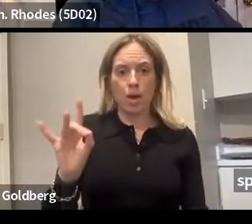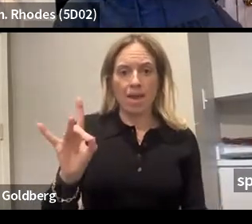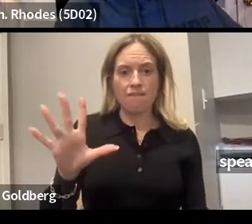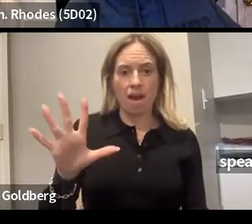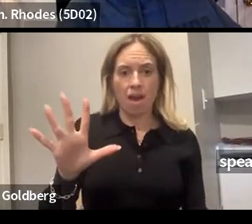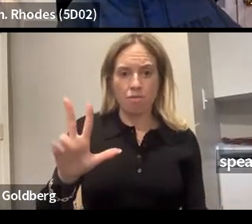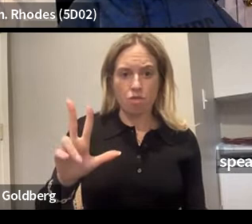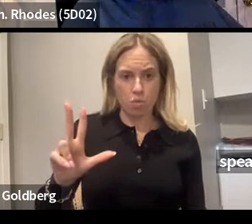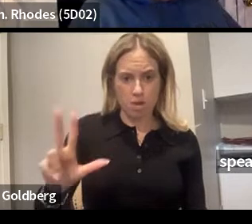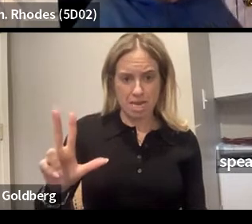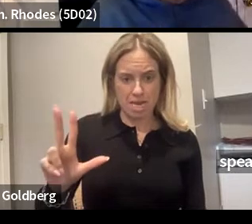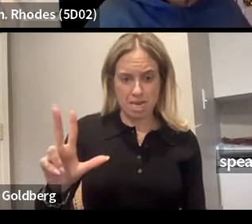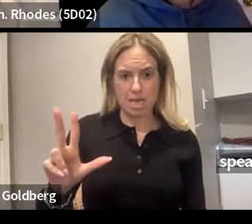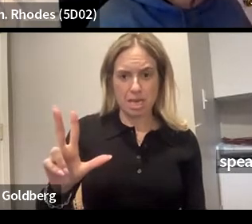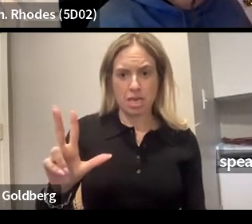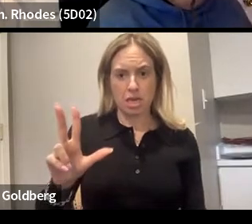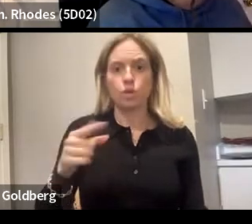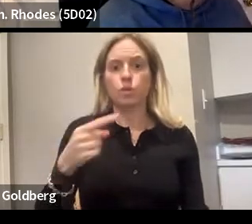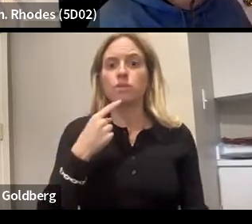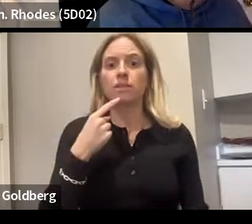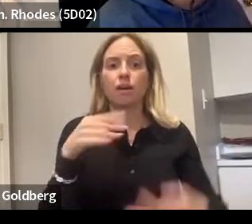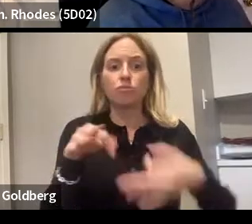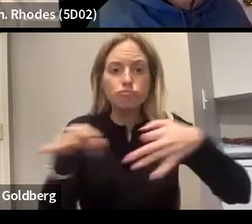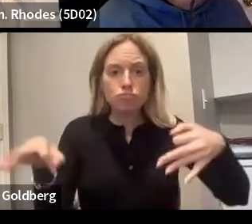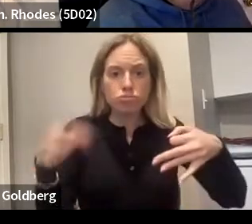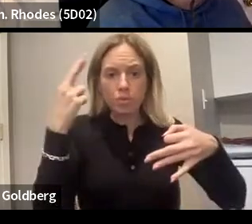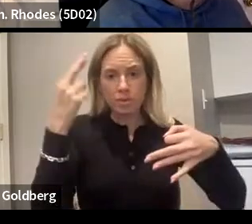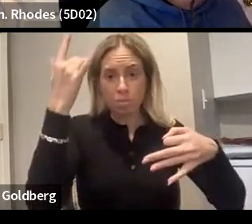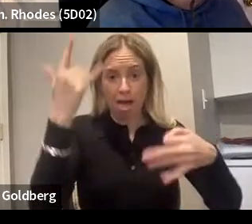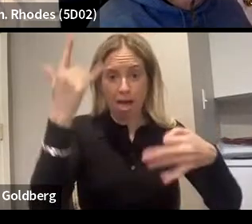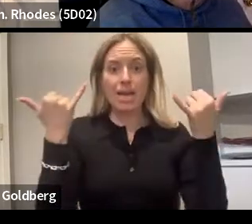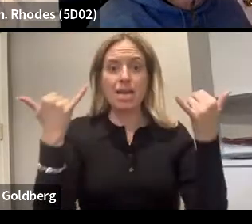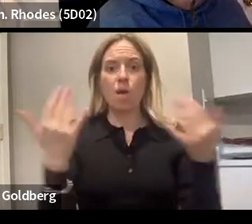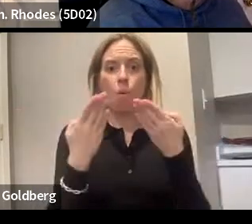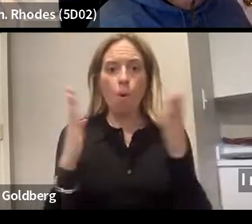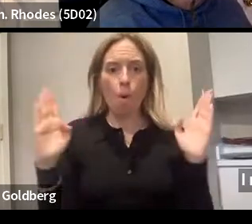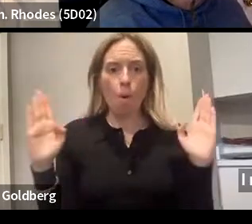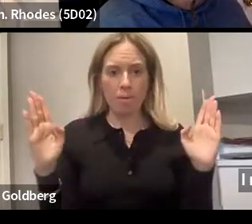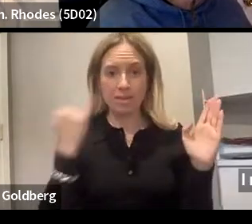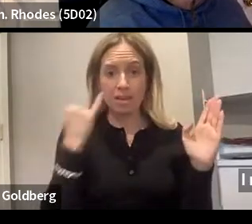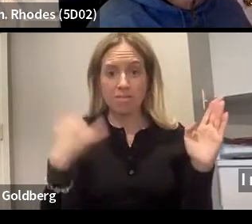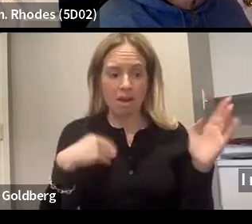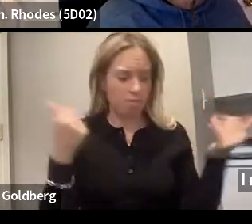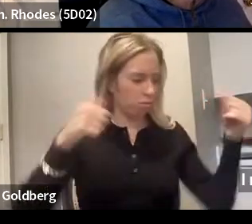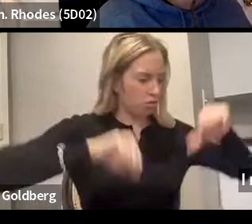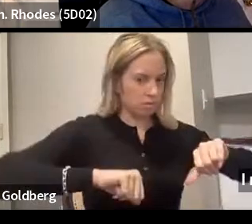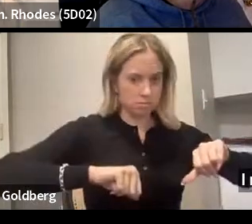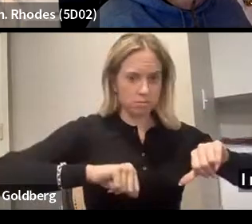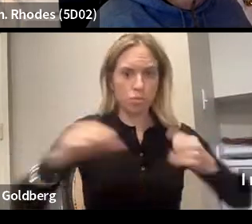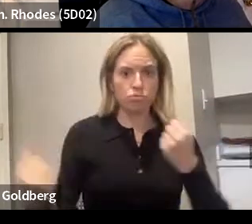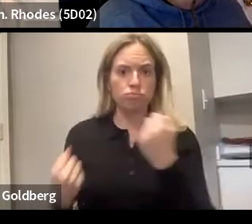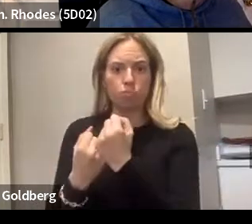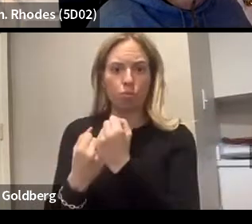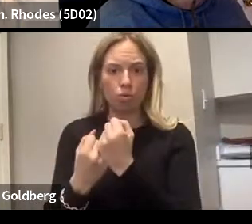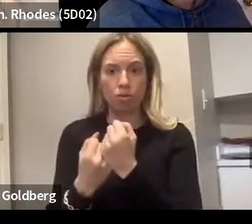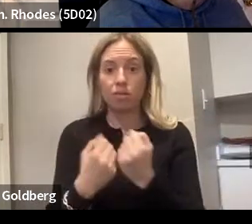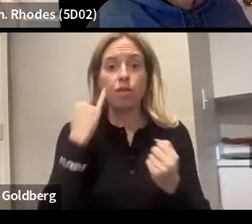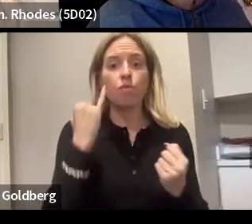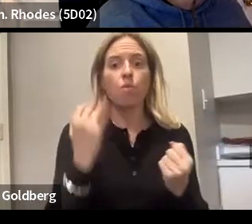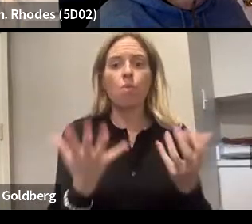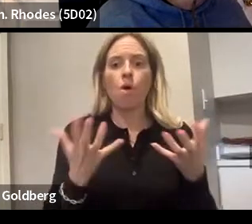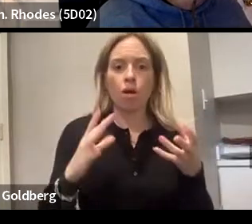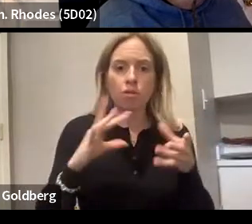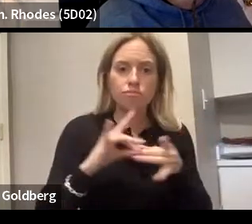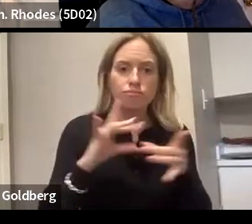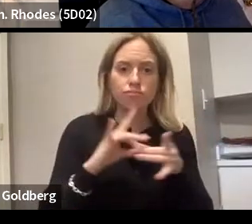20853. And you stated the reason why. And so now we're going to open the floor for there to be any objections or for other comments. So I think